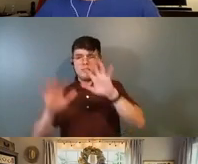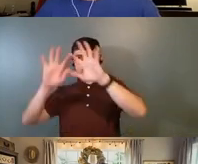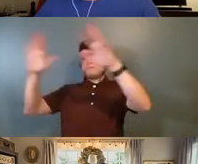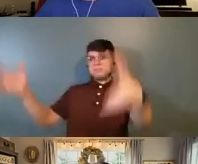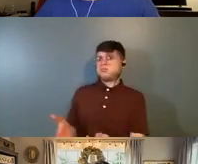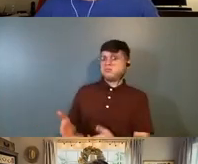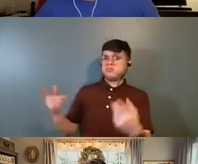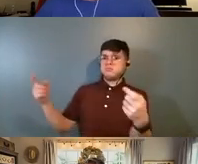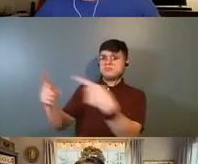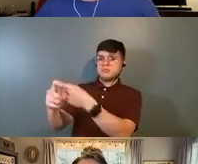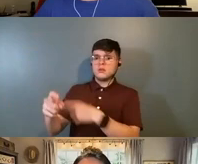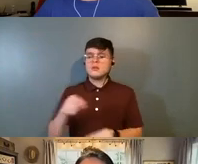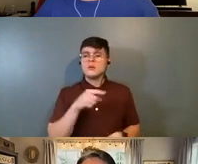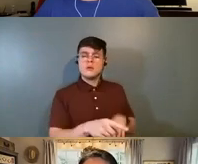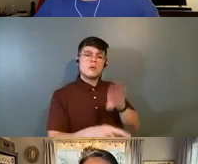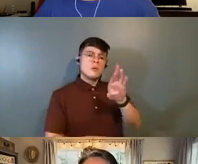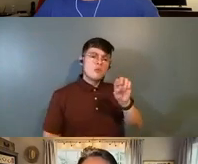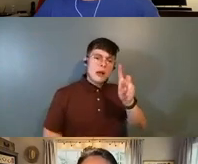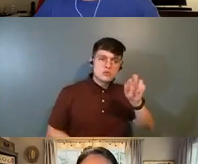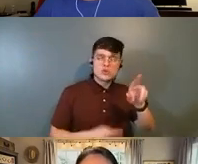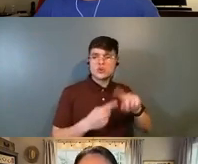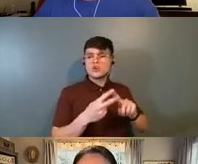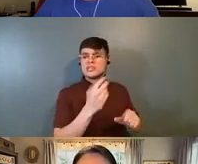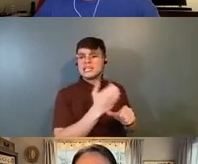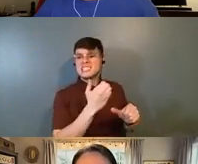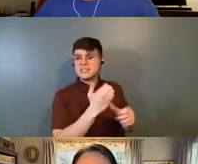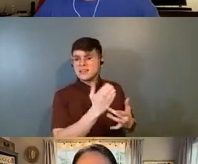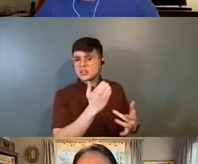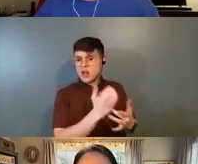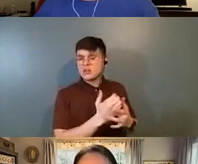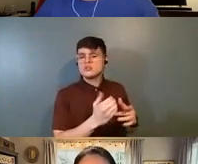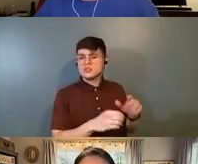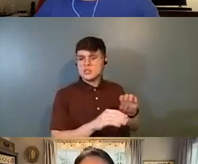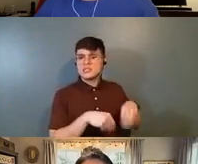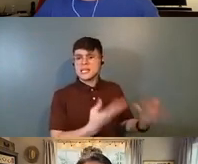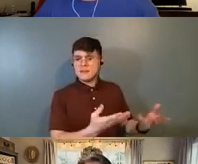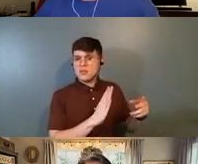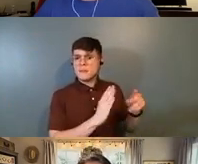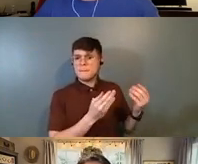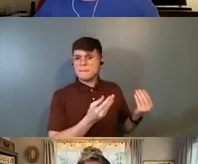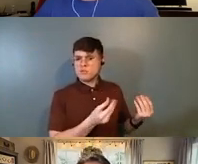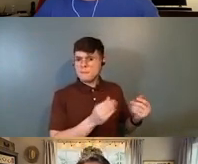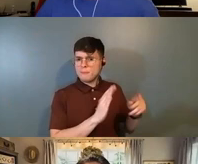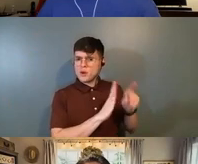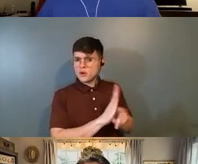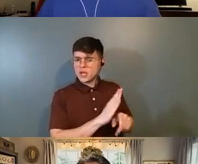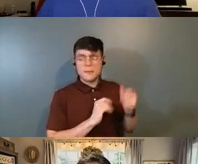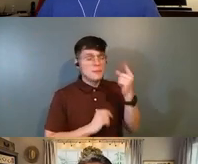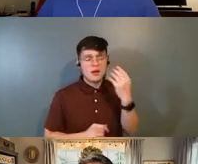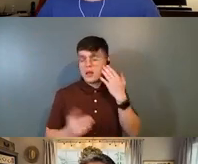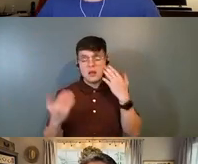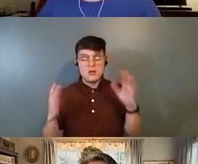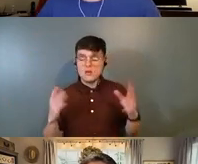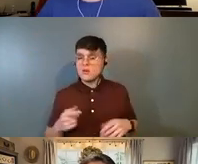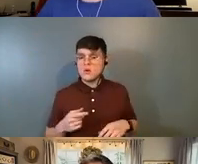there's browsers and assistive technology that have to also support a given ARIA property. But yeah, I don't like trying to